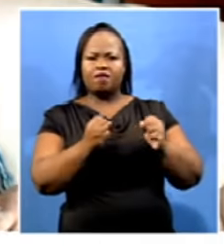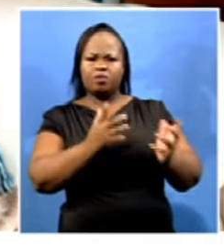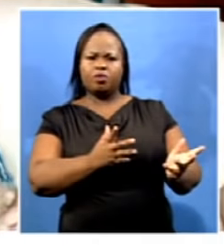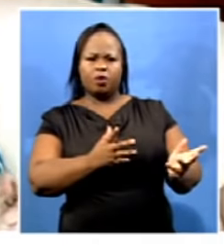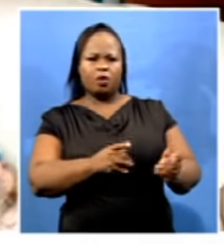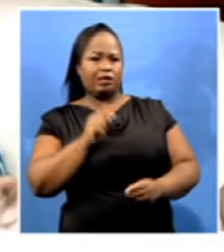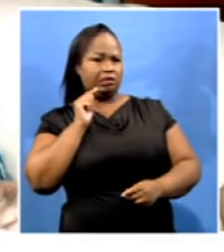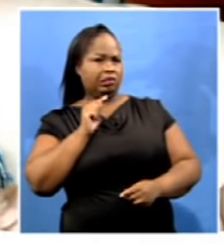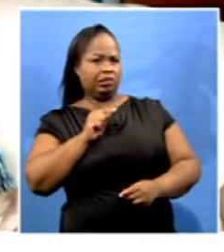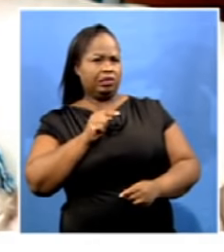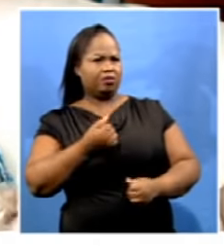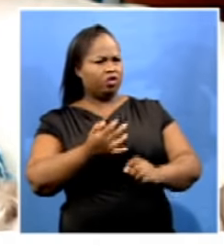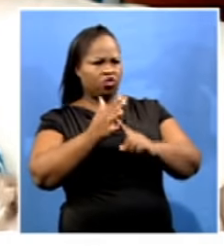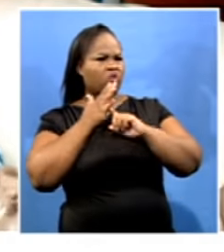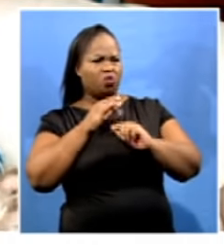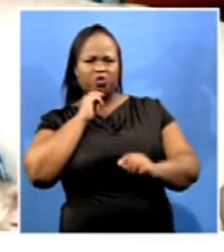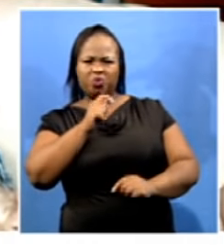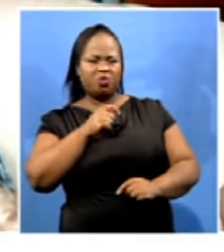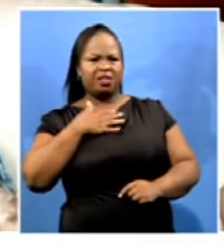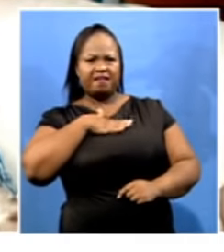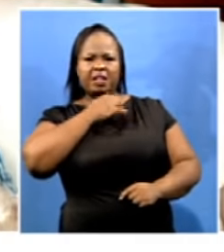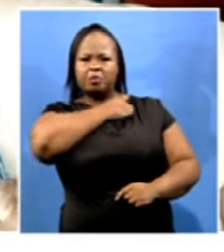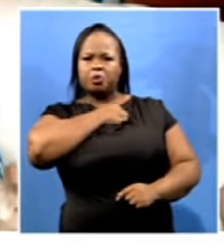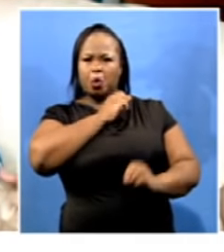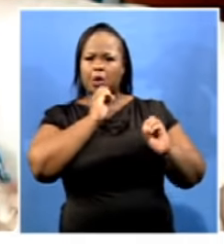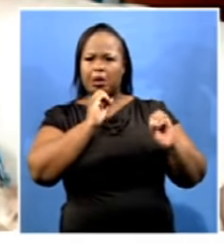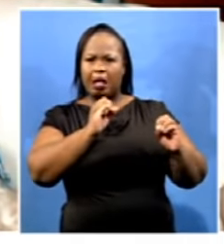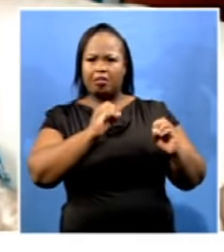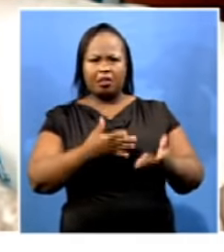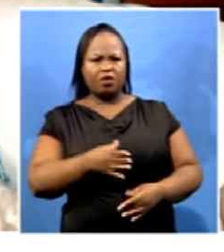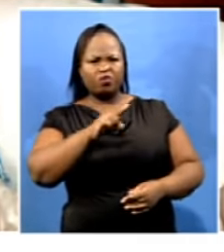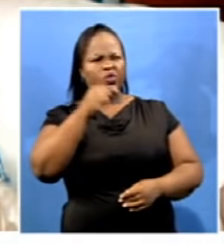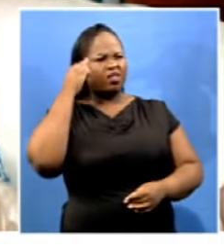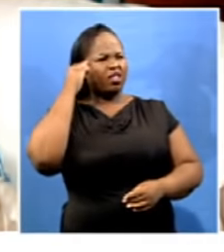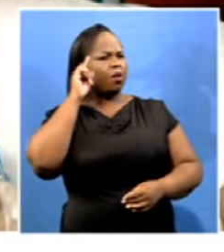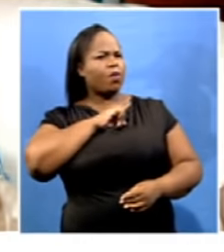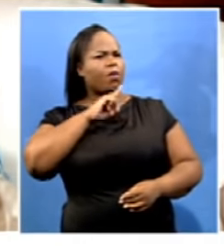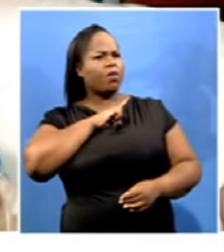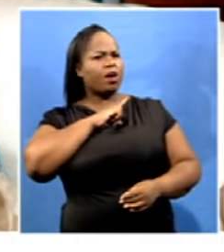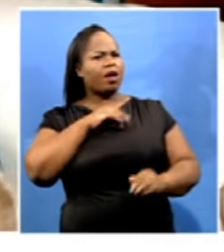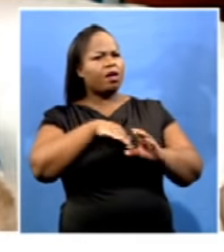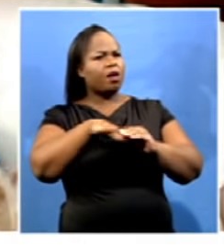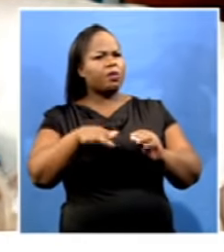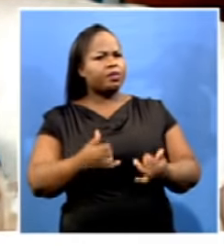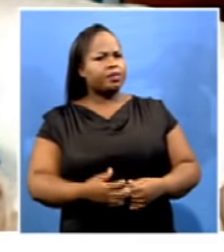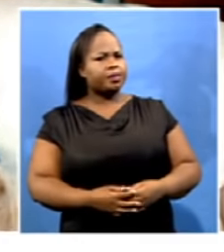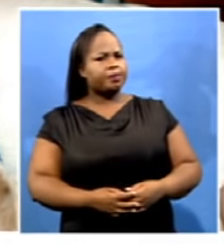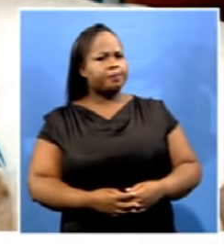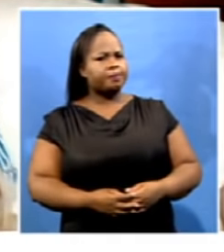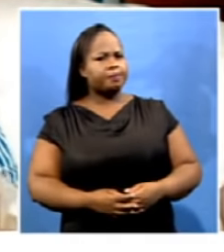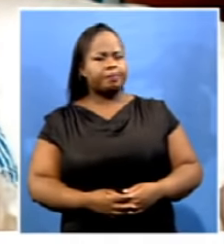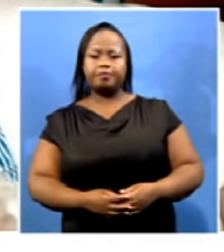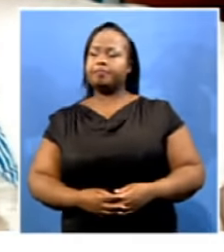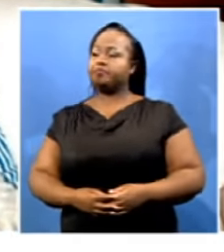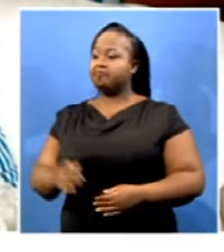that in itself must show that there is no remorse. I mean, what do you think is the logic behind him being given parole? Well,